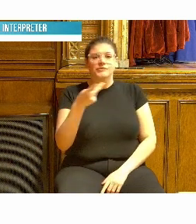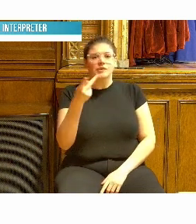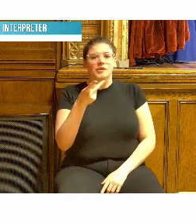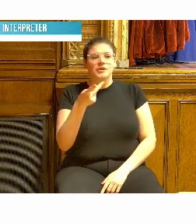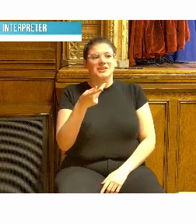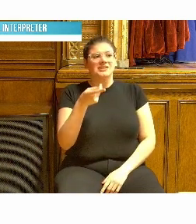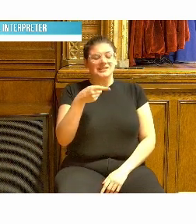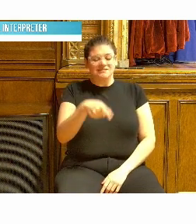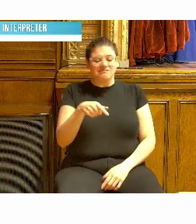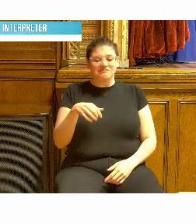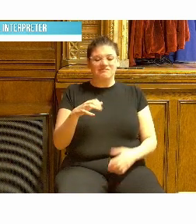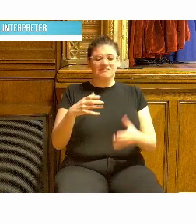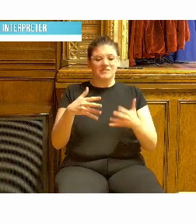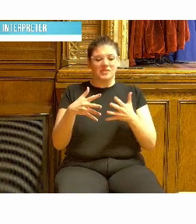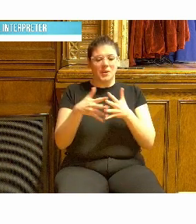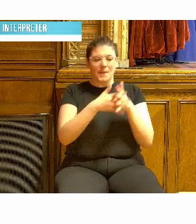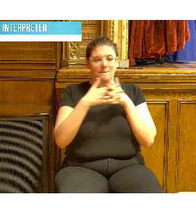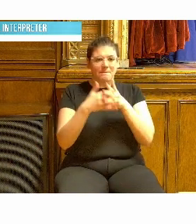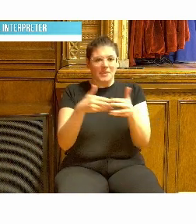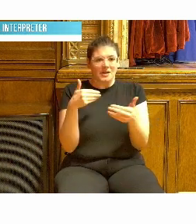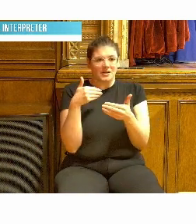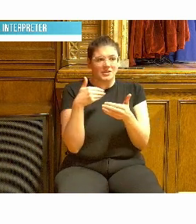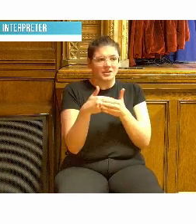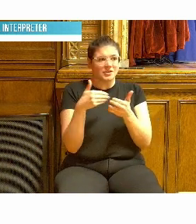to its knees.